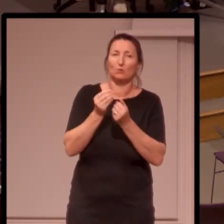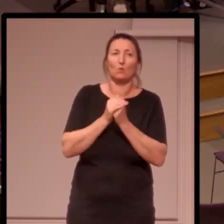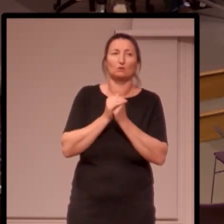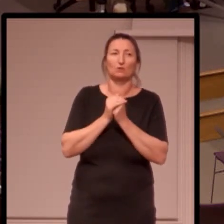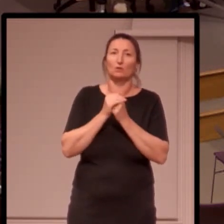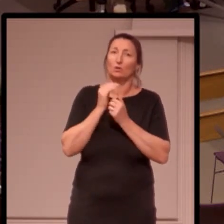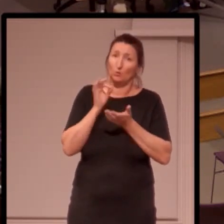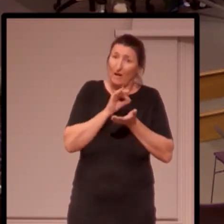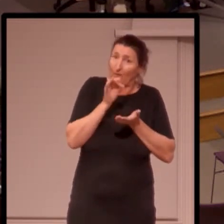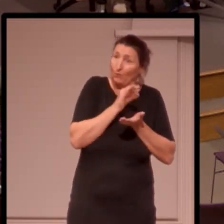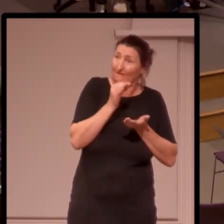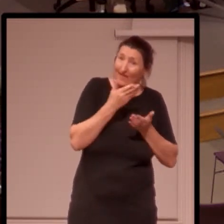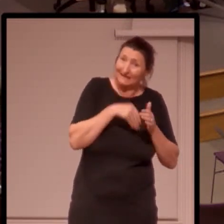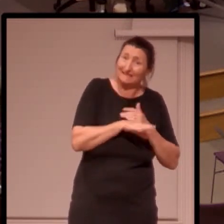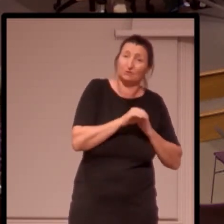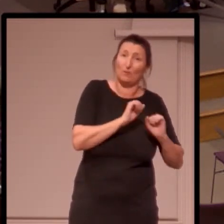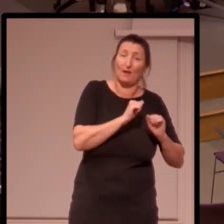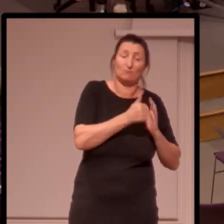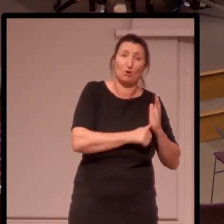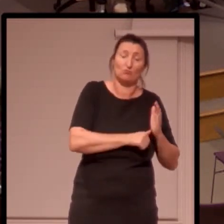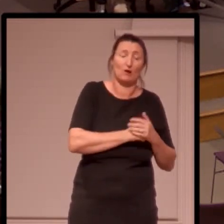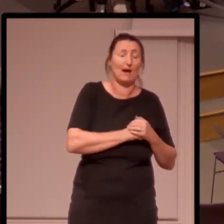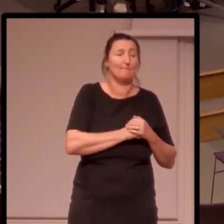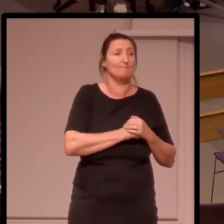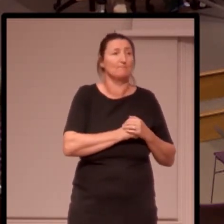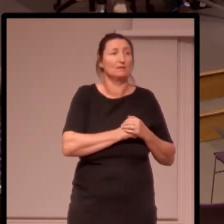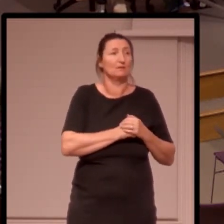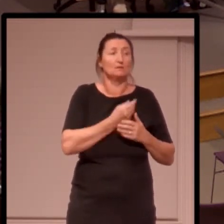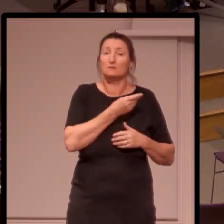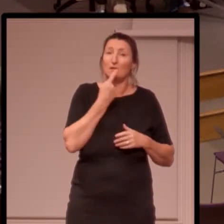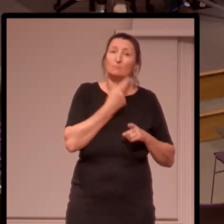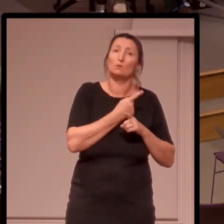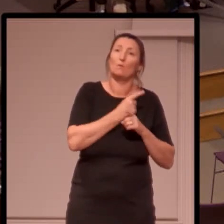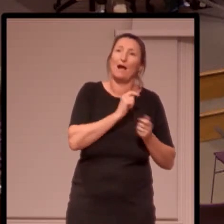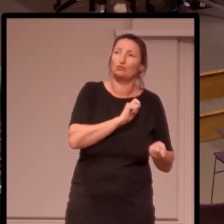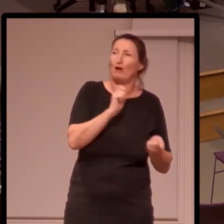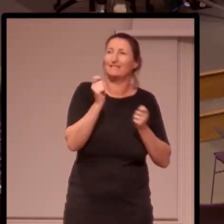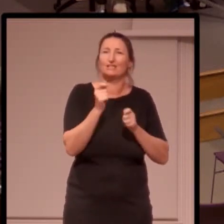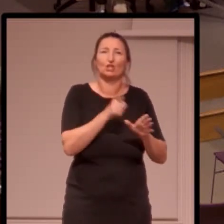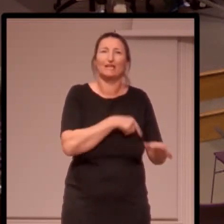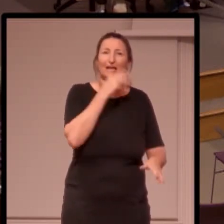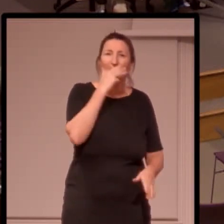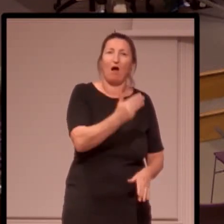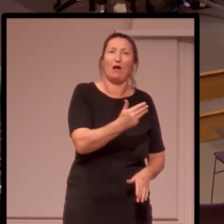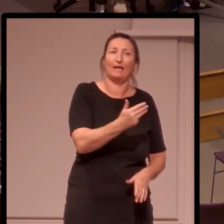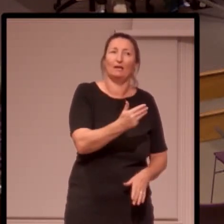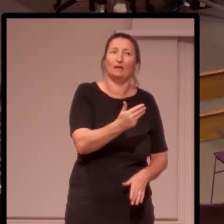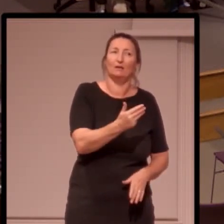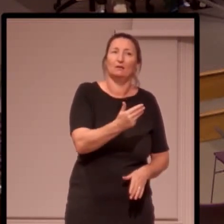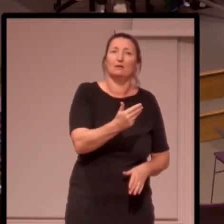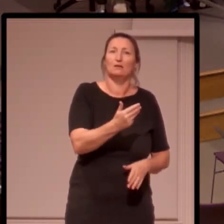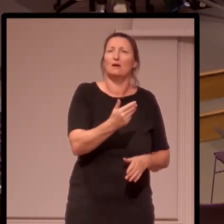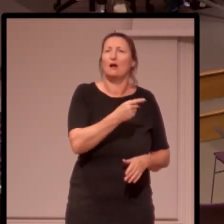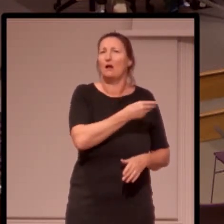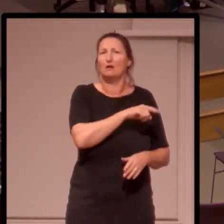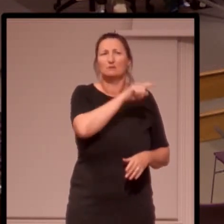embed that in. Nice guidelines say that we should be talking about transition from year 9. And yet when we go around the country, lots of people have had the